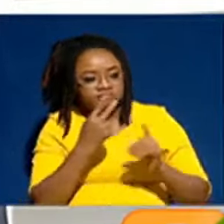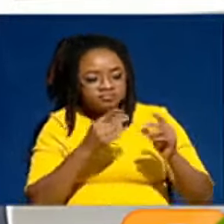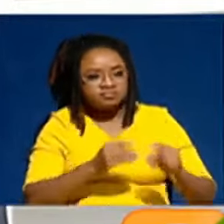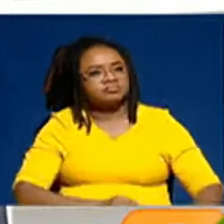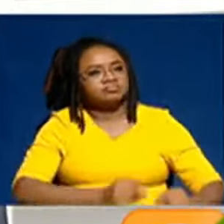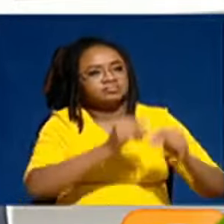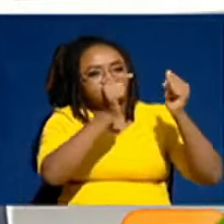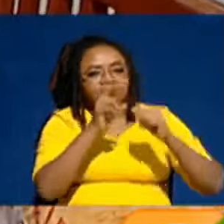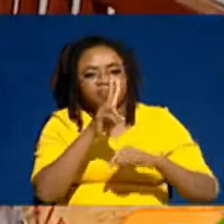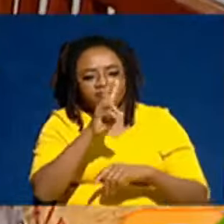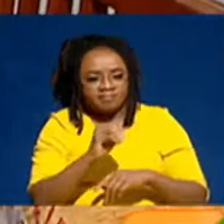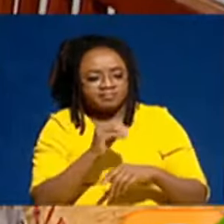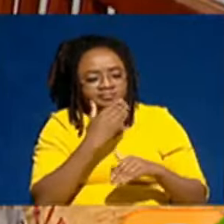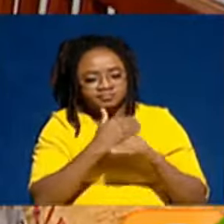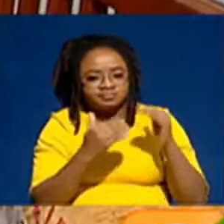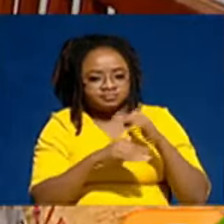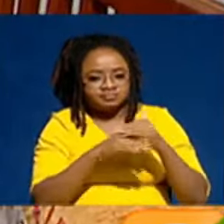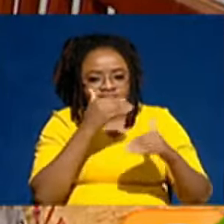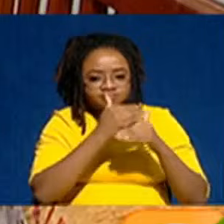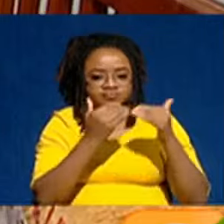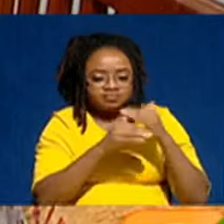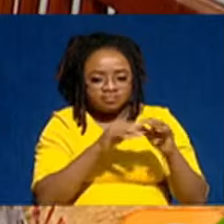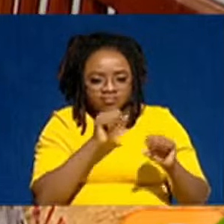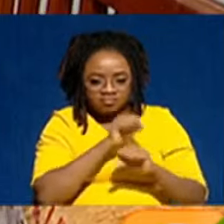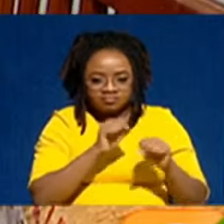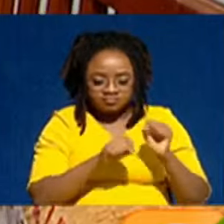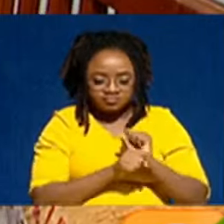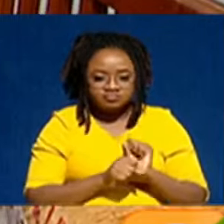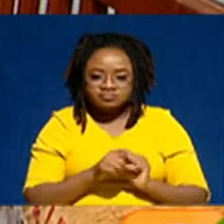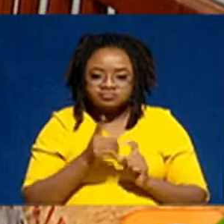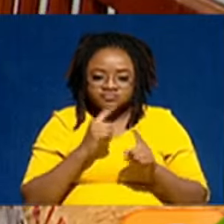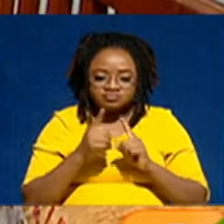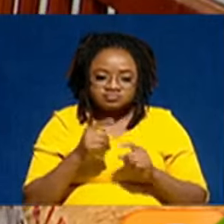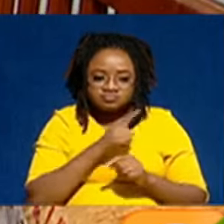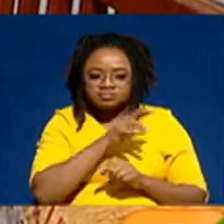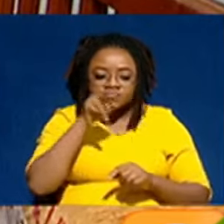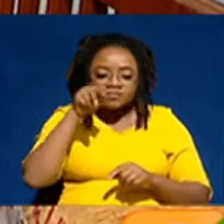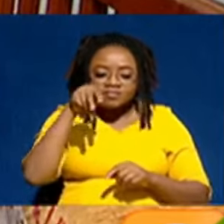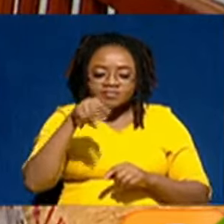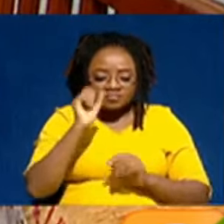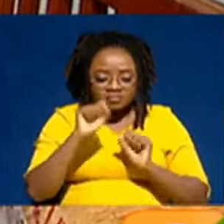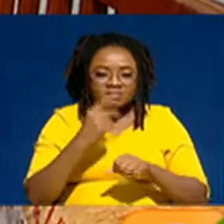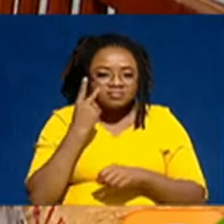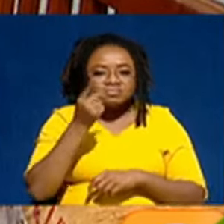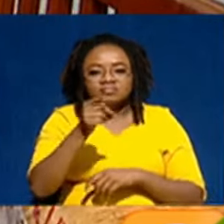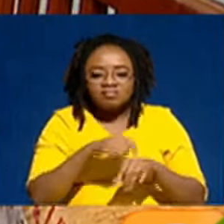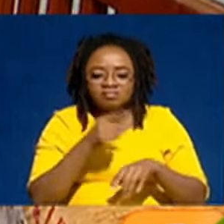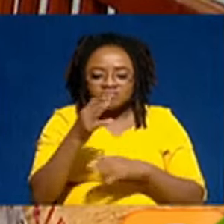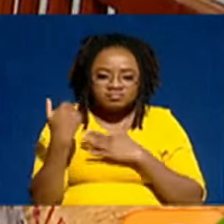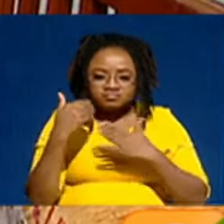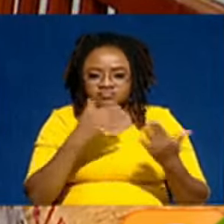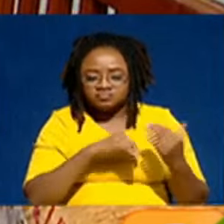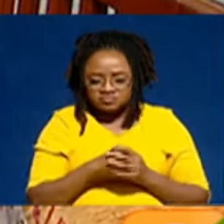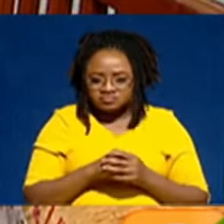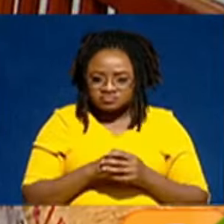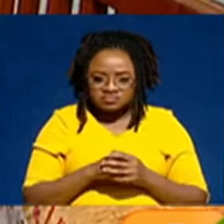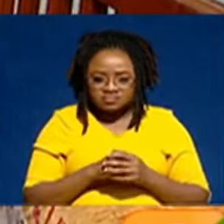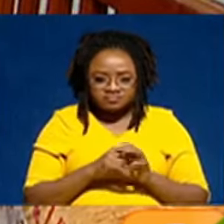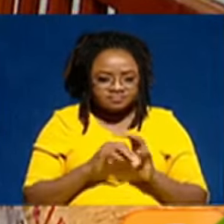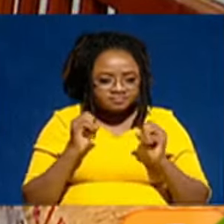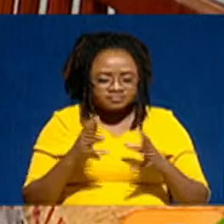would that make you feel? Terrible. Terrible, I can tell you, Jeff. I mean, and that is why I think